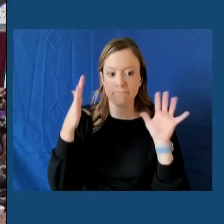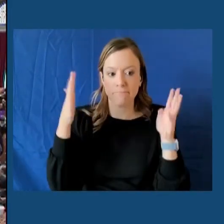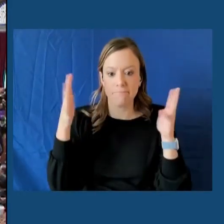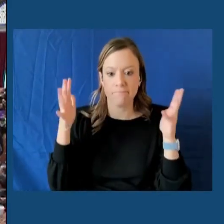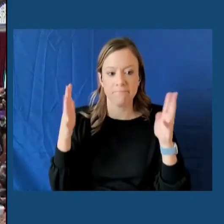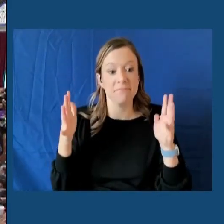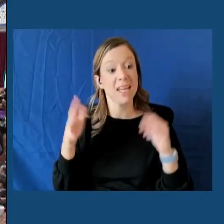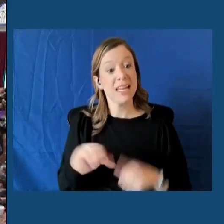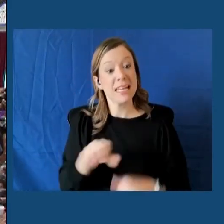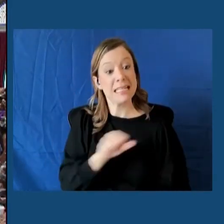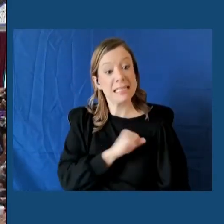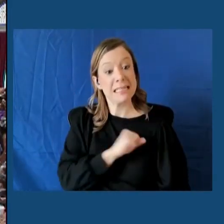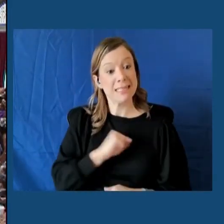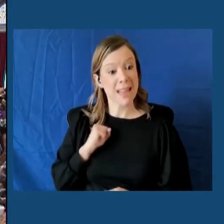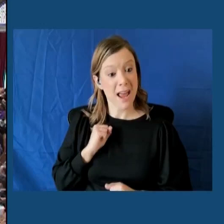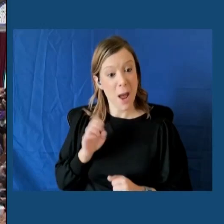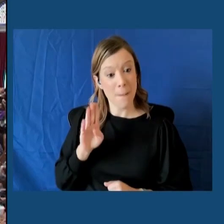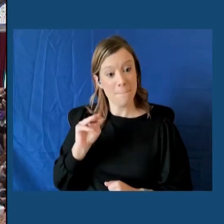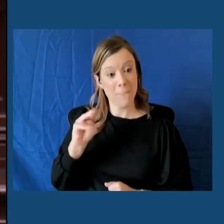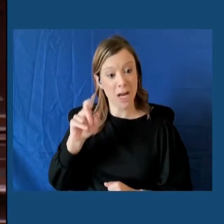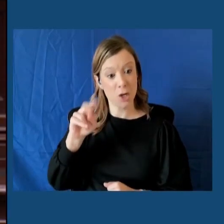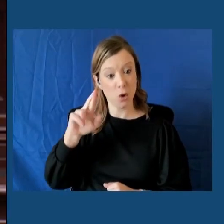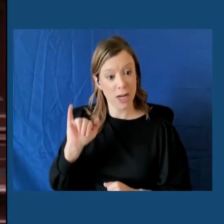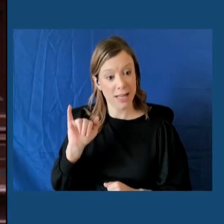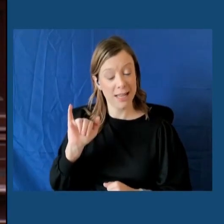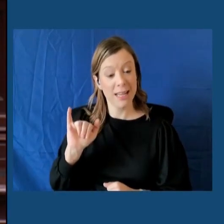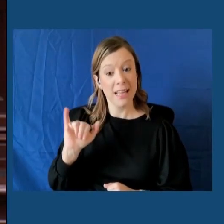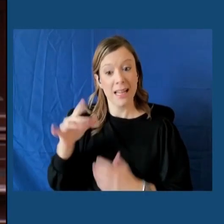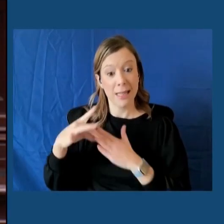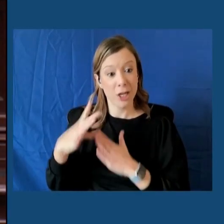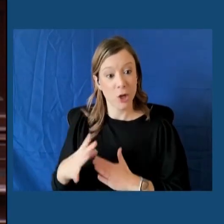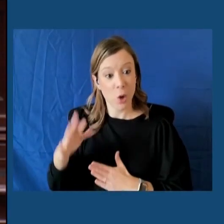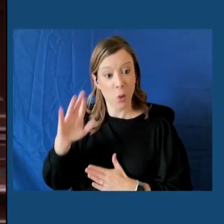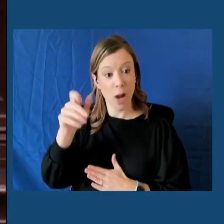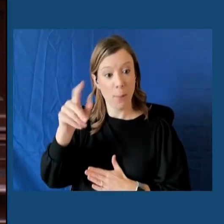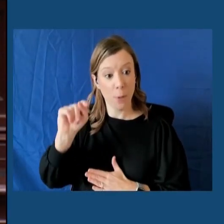Senate Minority Leader Robert Ort, again, another Western New Yorker.